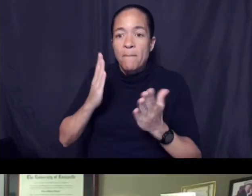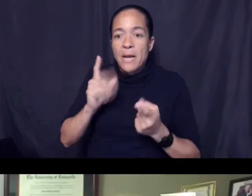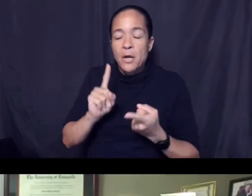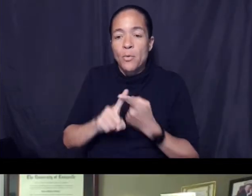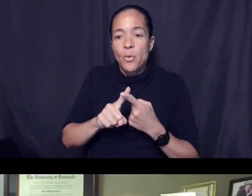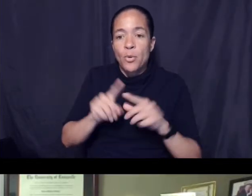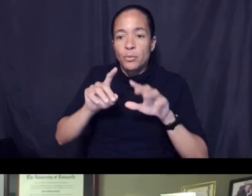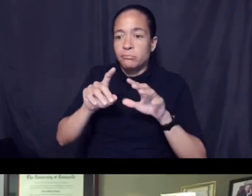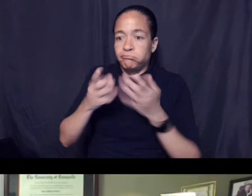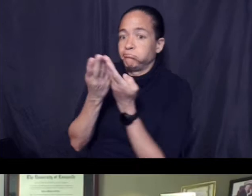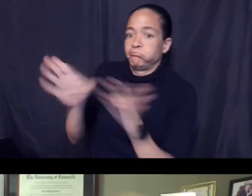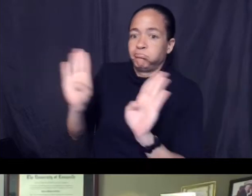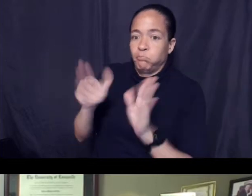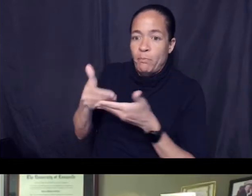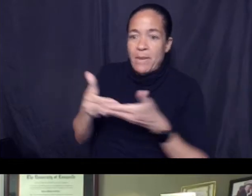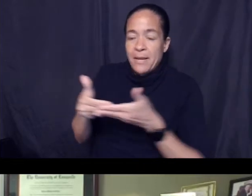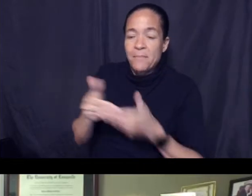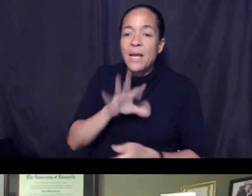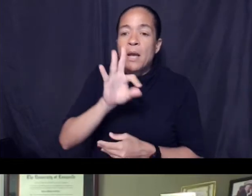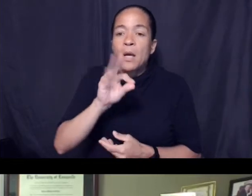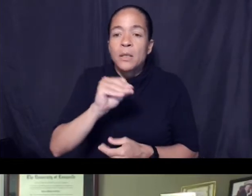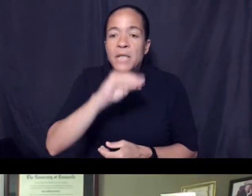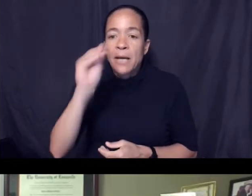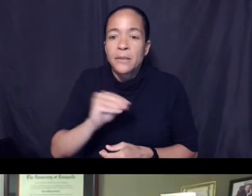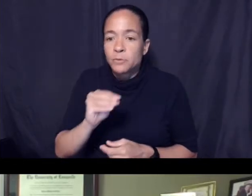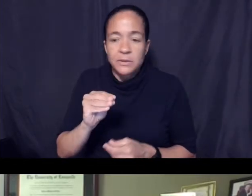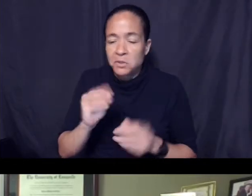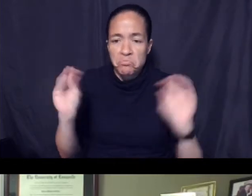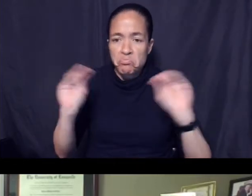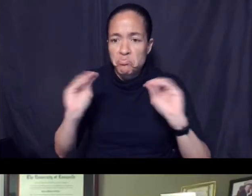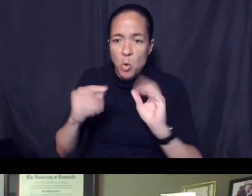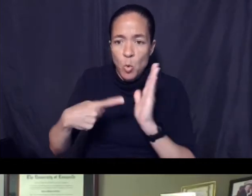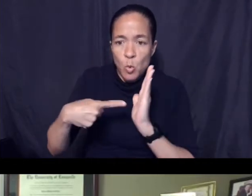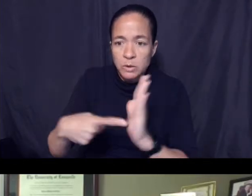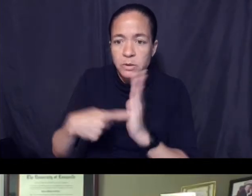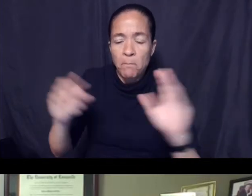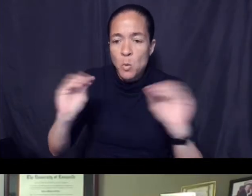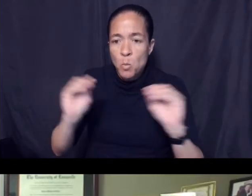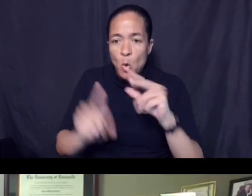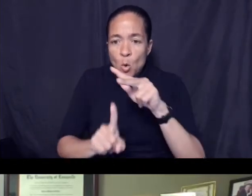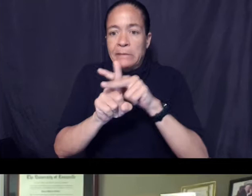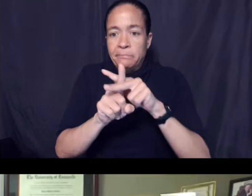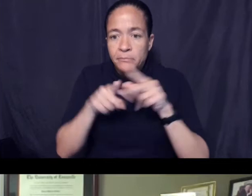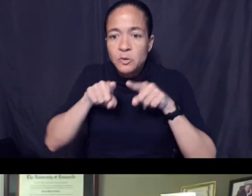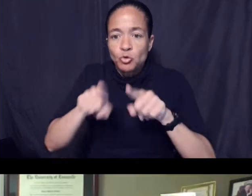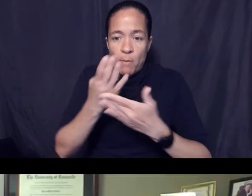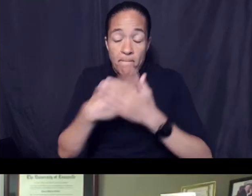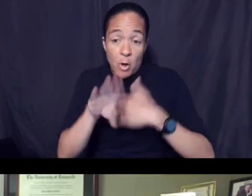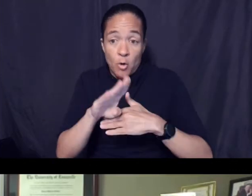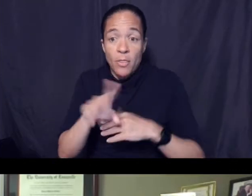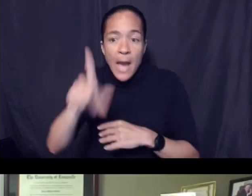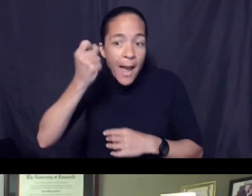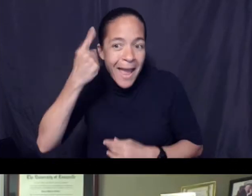overwhelming majority of the babies, 90% are not going to show us signs or symptoms at birth. However, 10